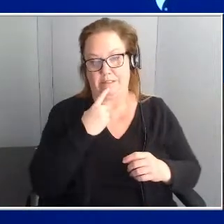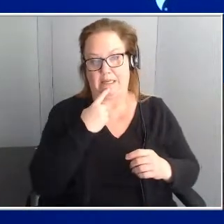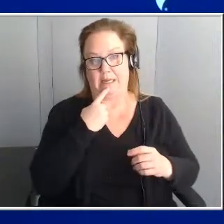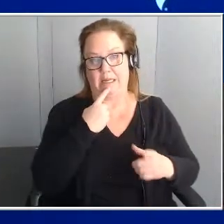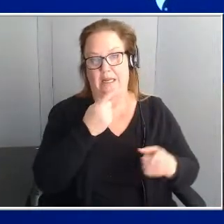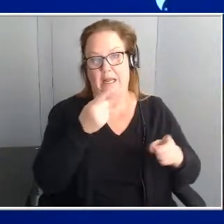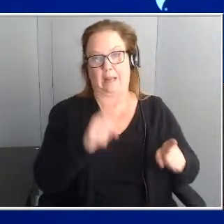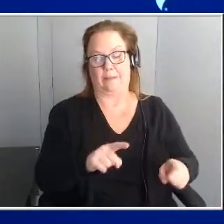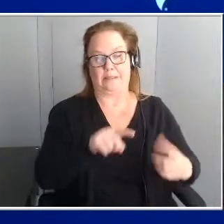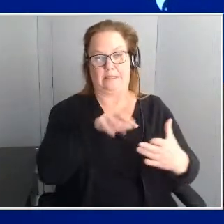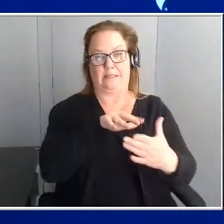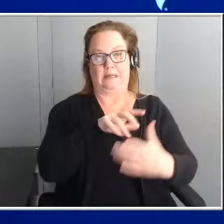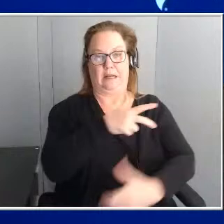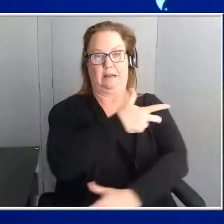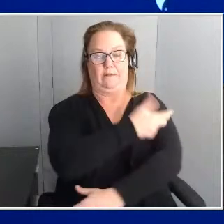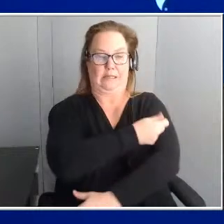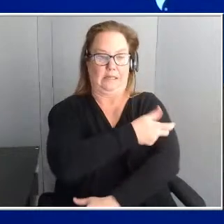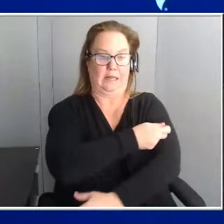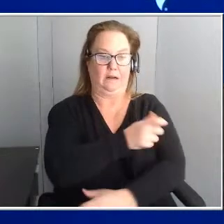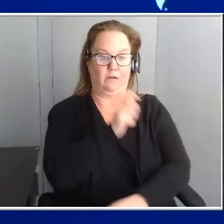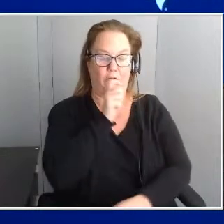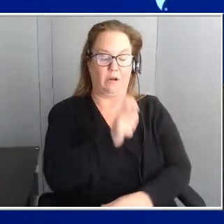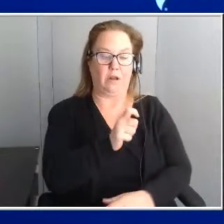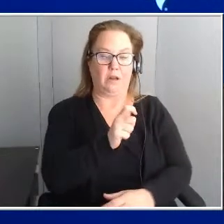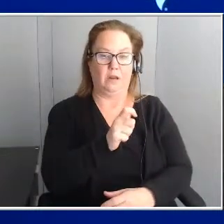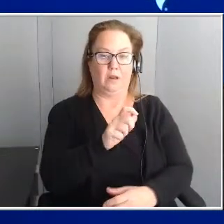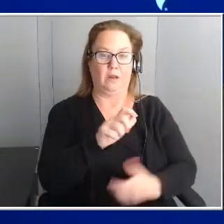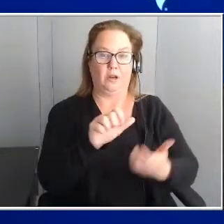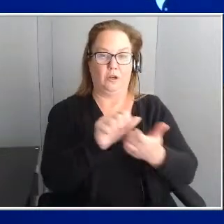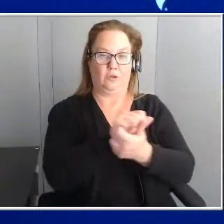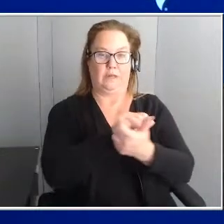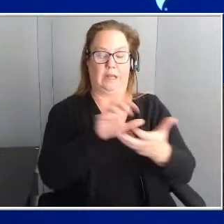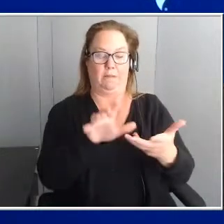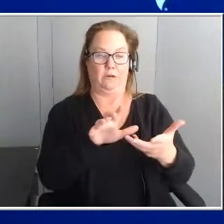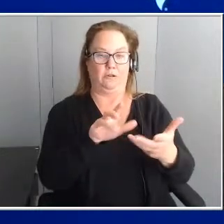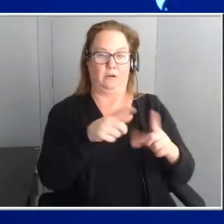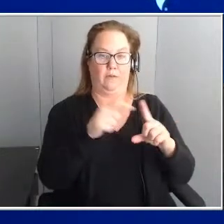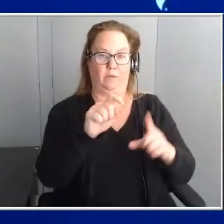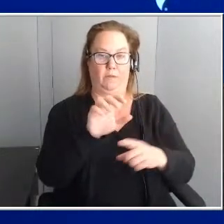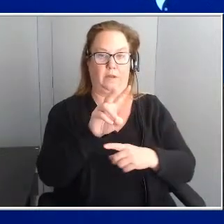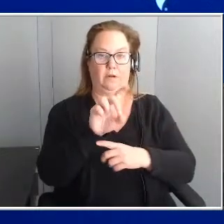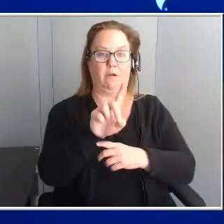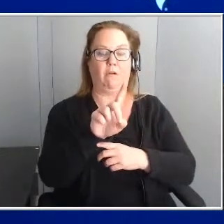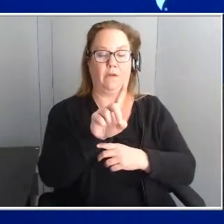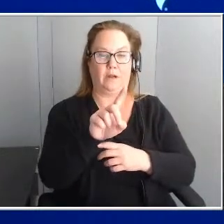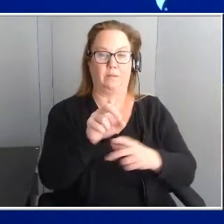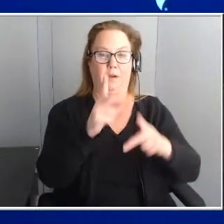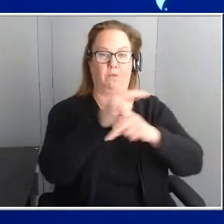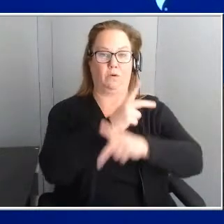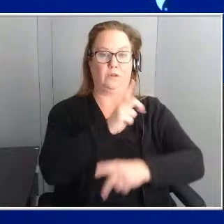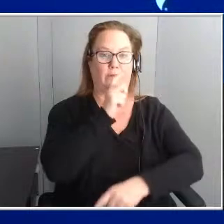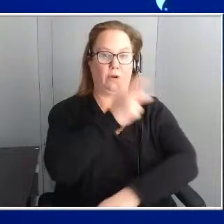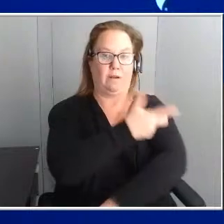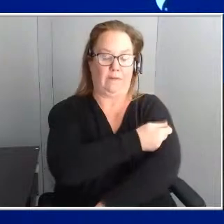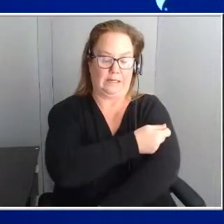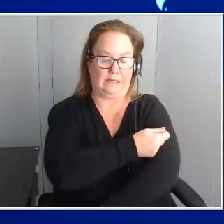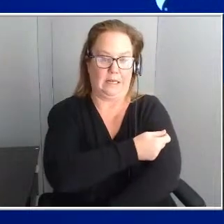this study in vaccinated and not, but of course your damage you can get from the COVID is going to be a lot worse if you're not vaccinated, right?